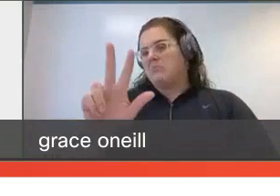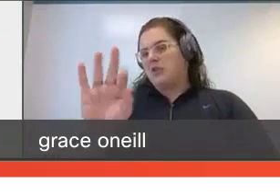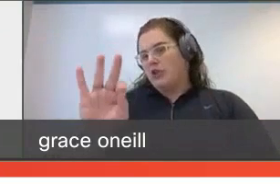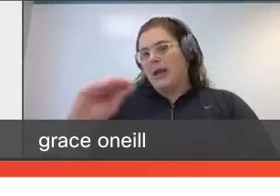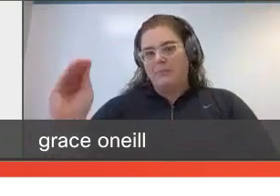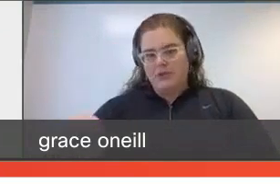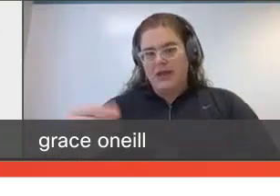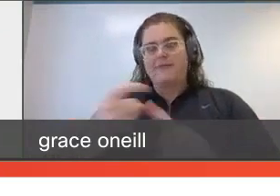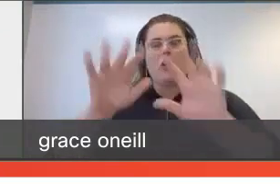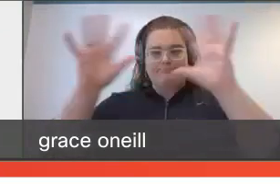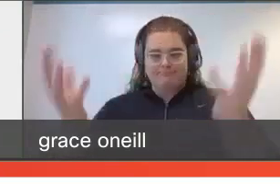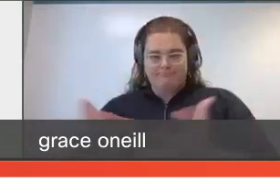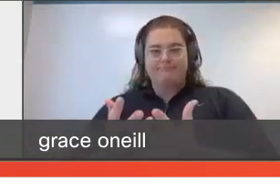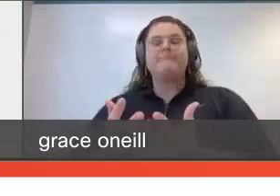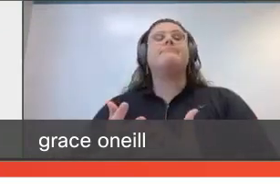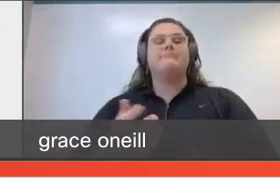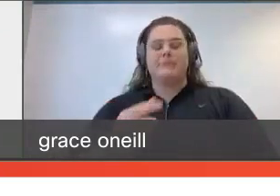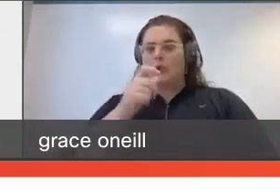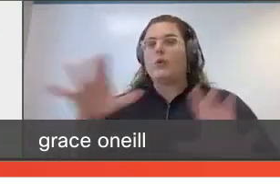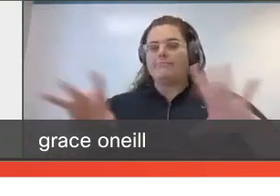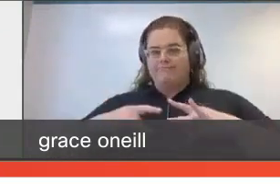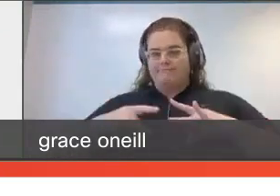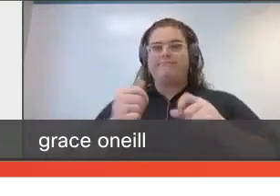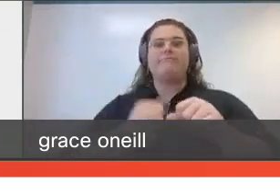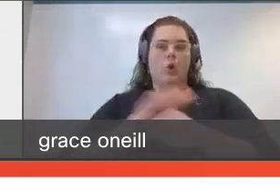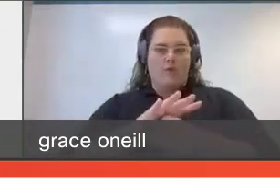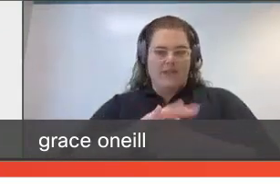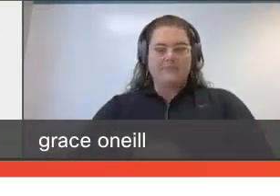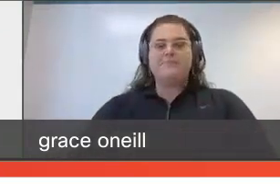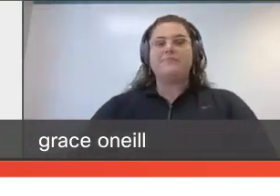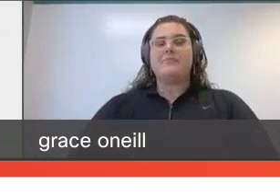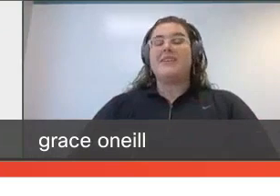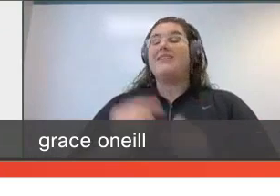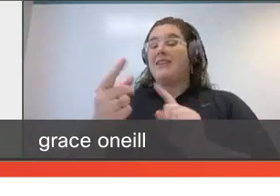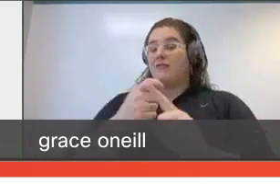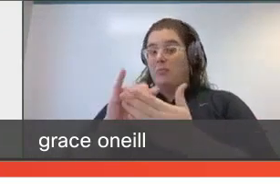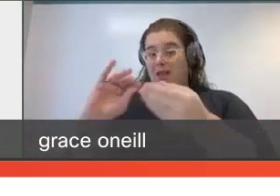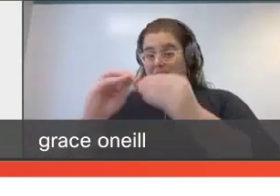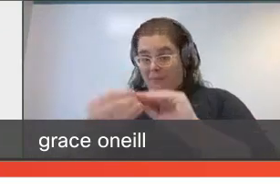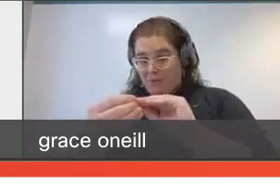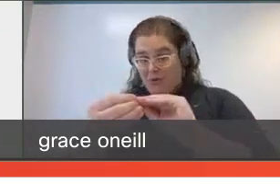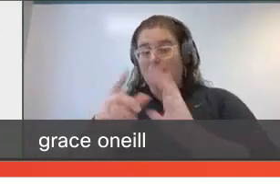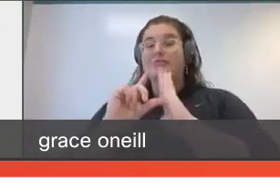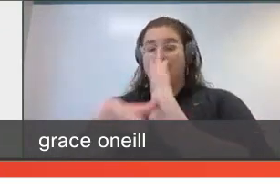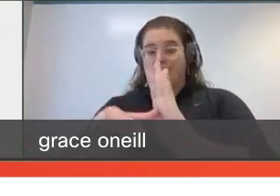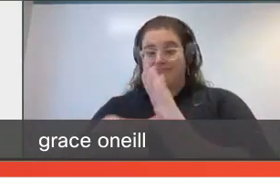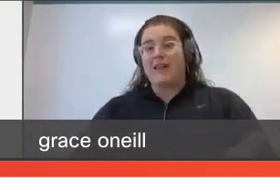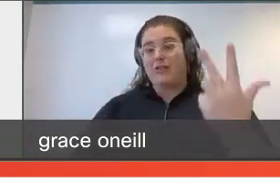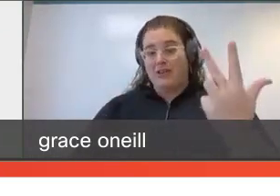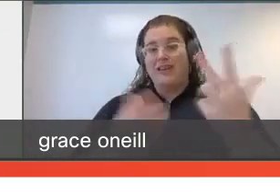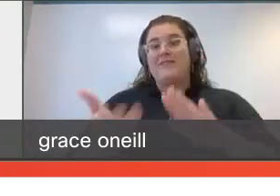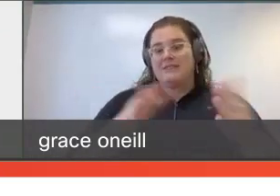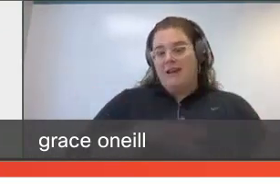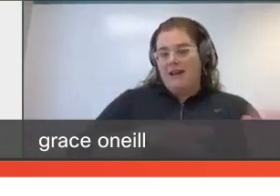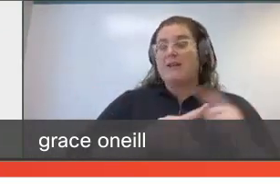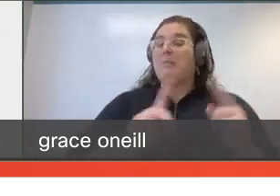residential habilitation placements who have contracted COVID. Of those, we have had 3 deaths, but 2 have been confirmed